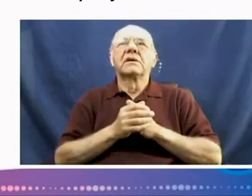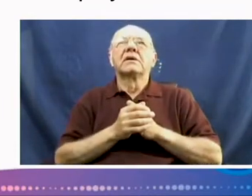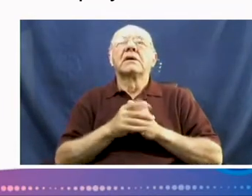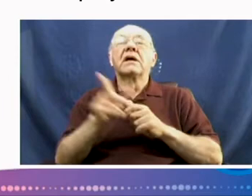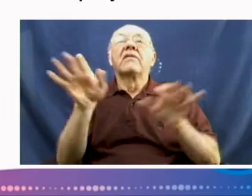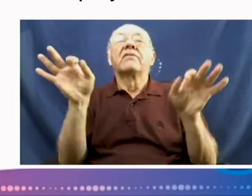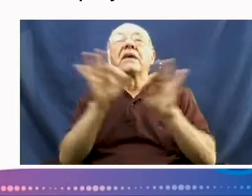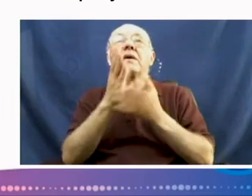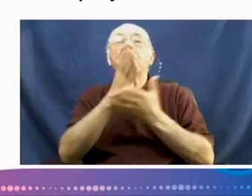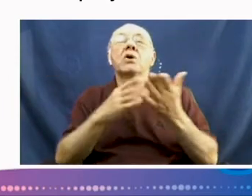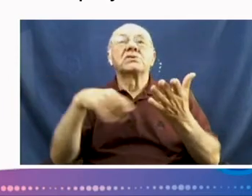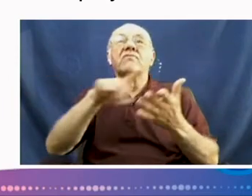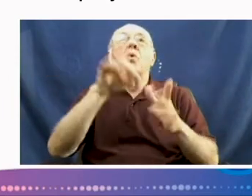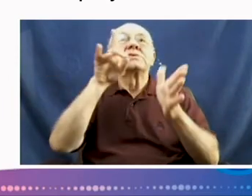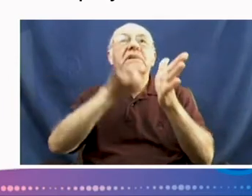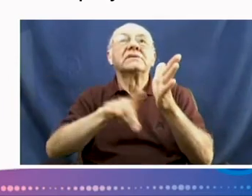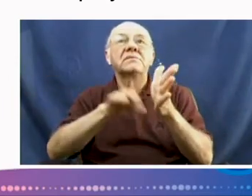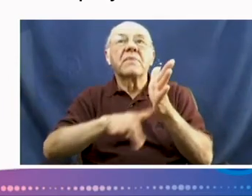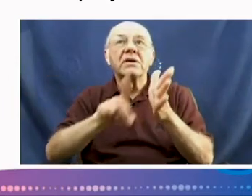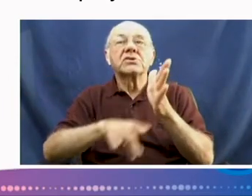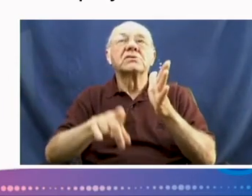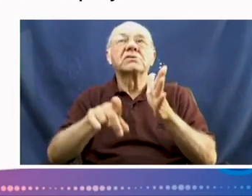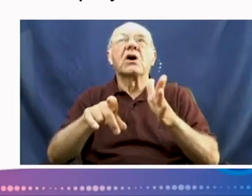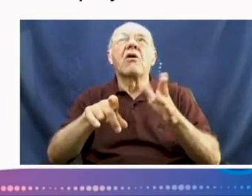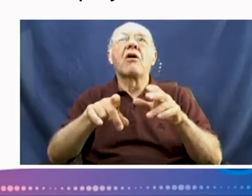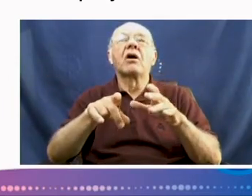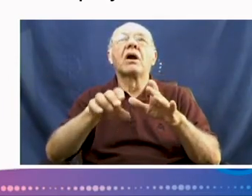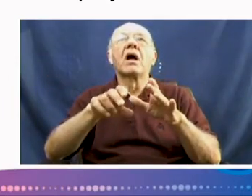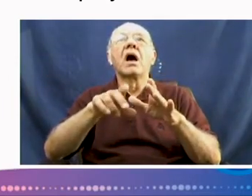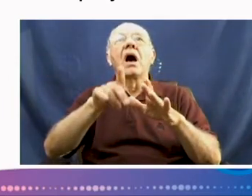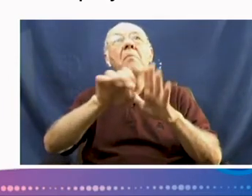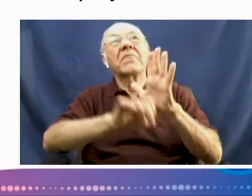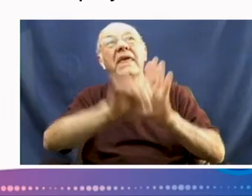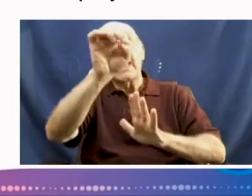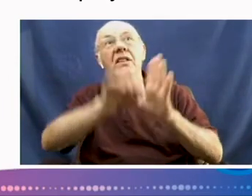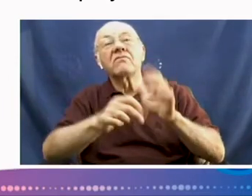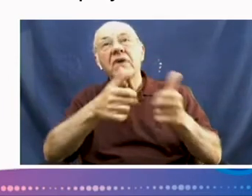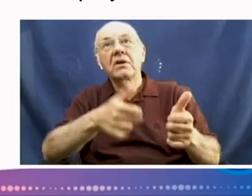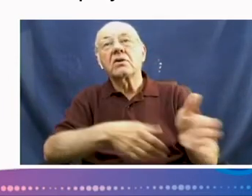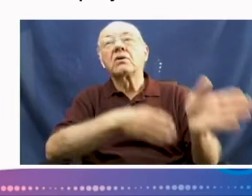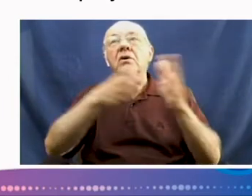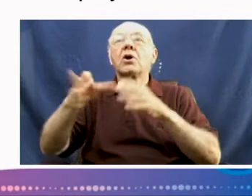these inspections are elevator status, routes of travel,